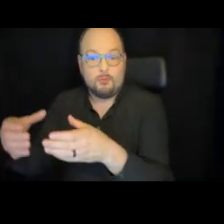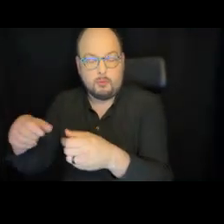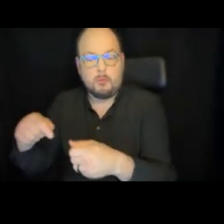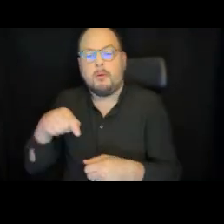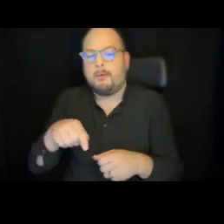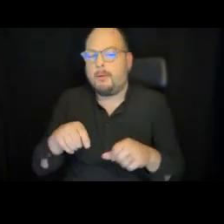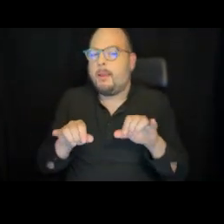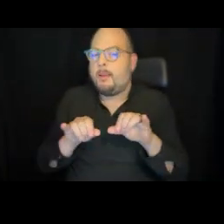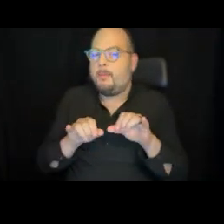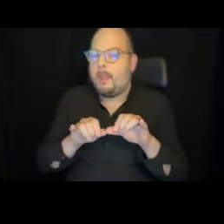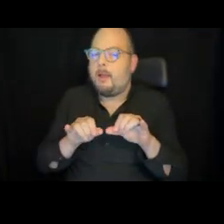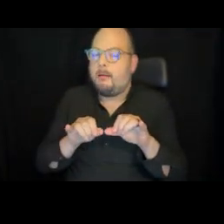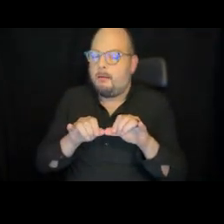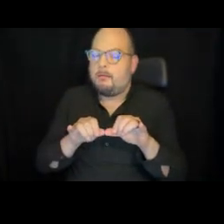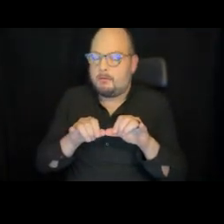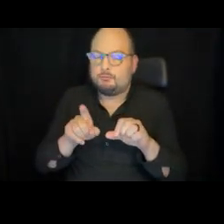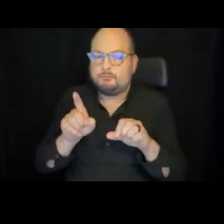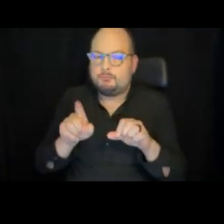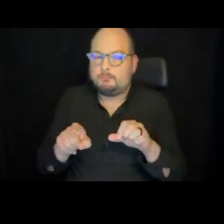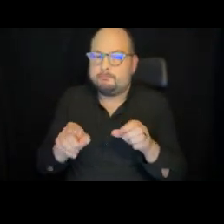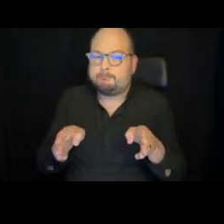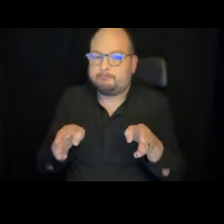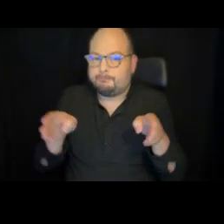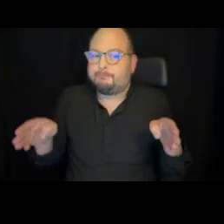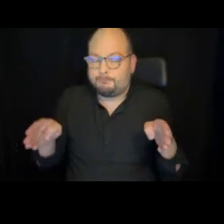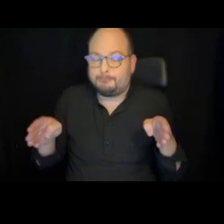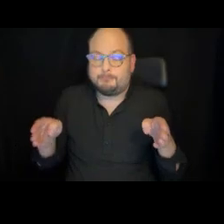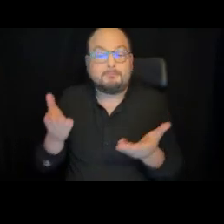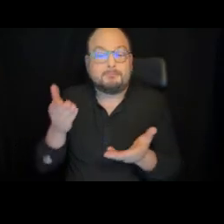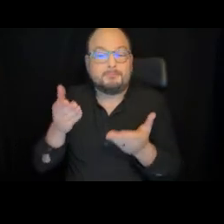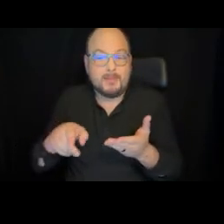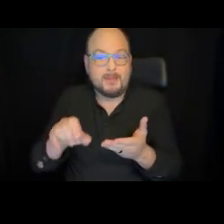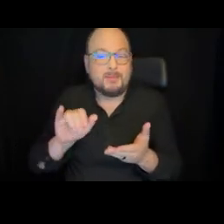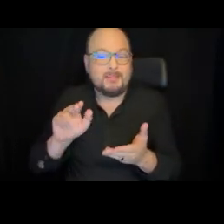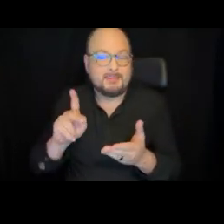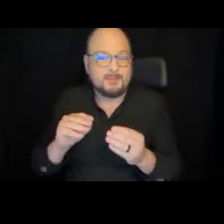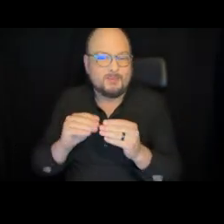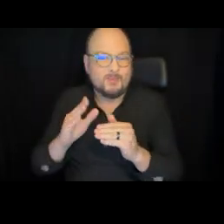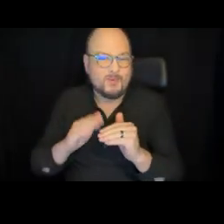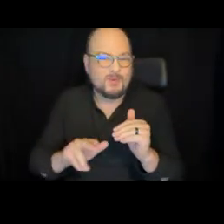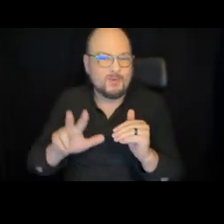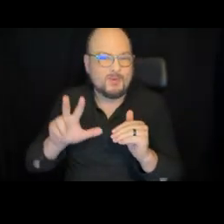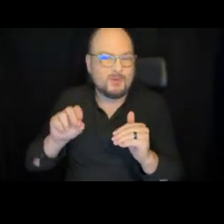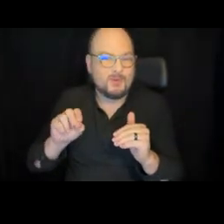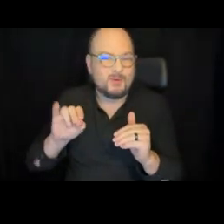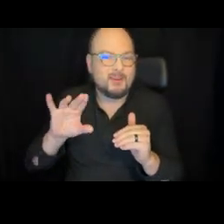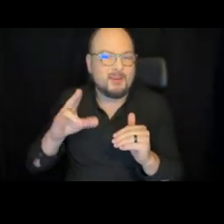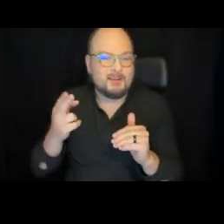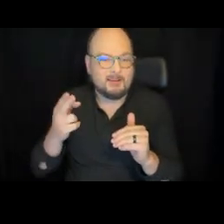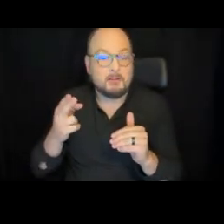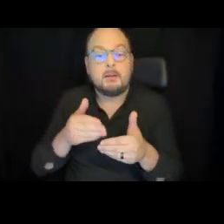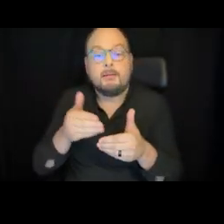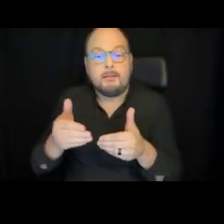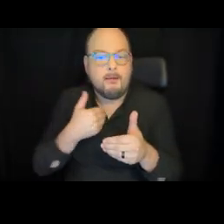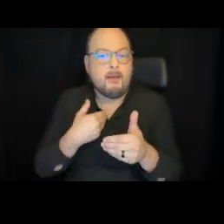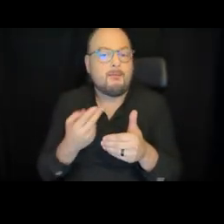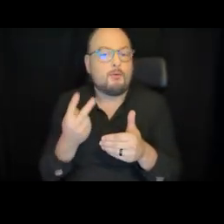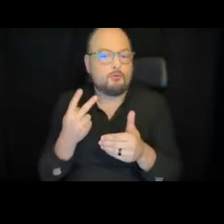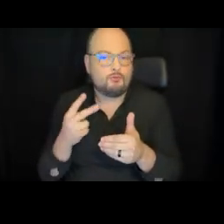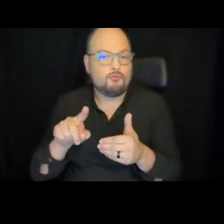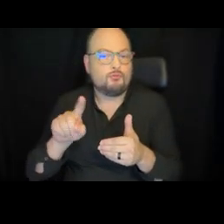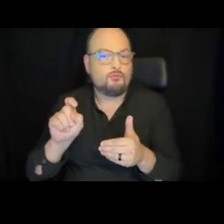than 30 inches. And that brings us to our next two knowledge checks. And knowledge